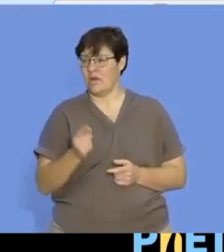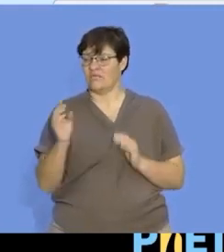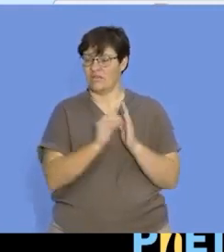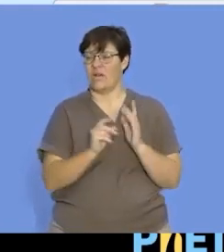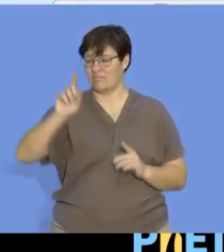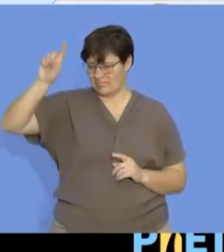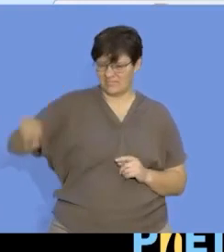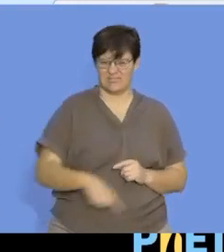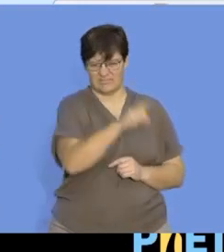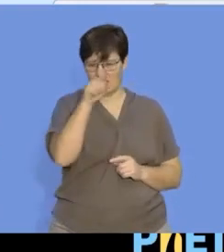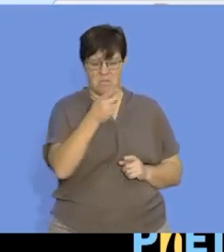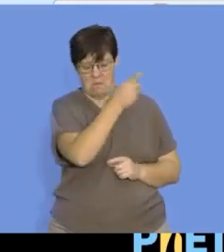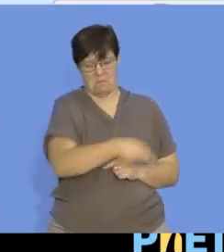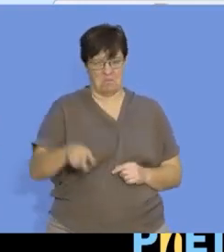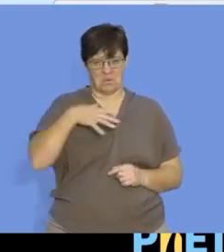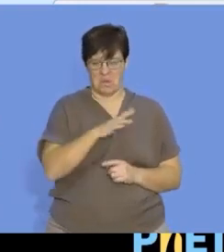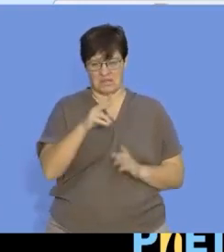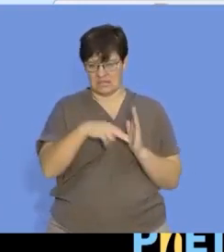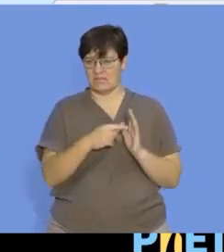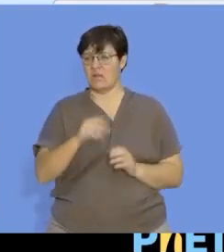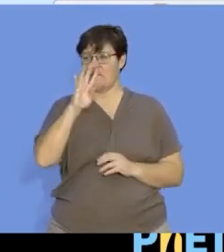side. But